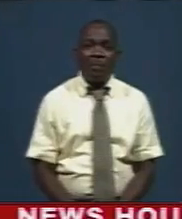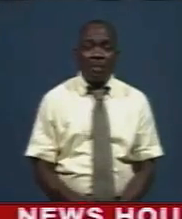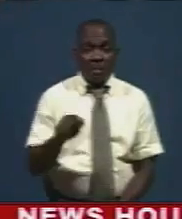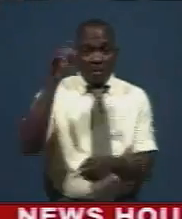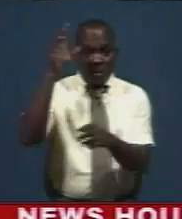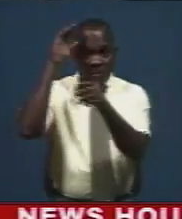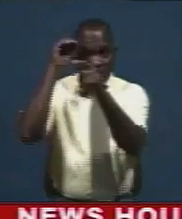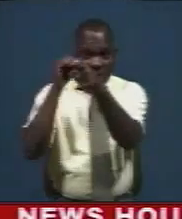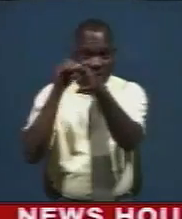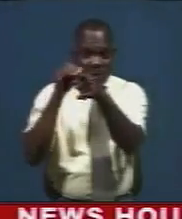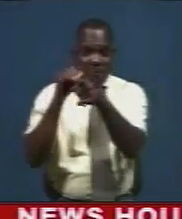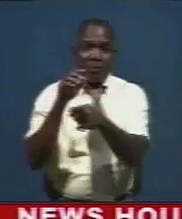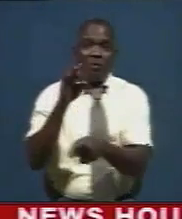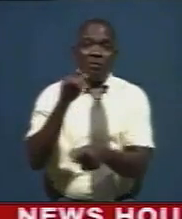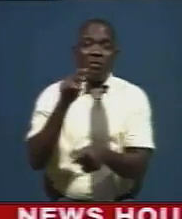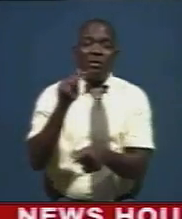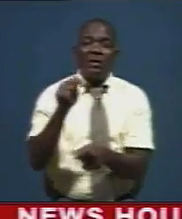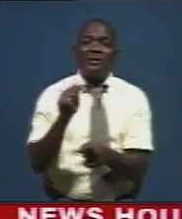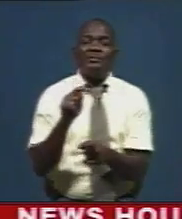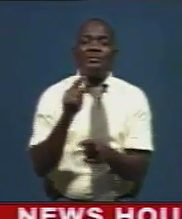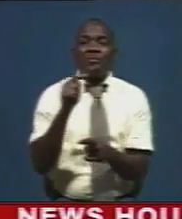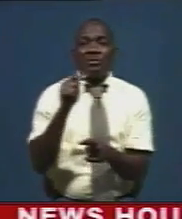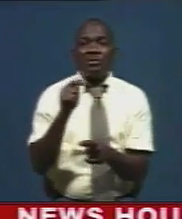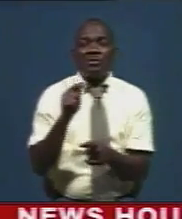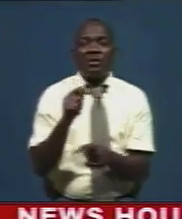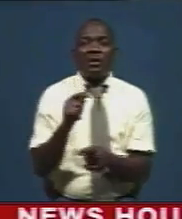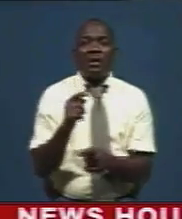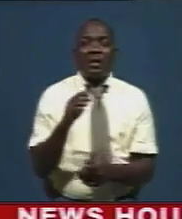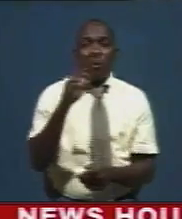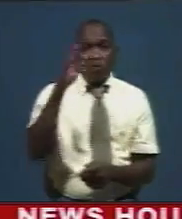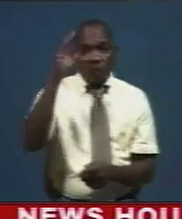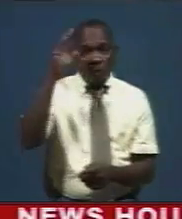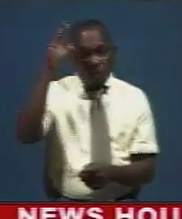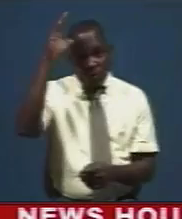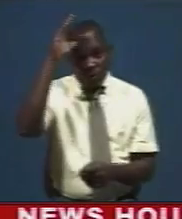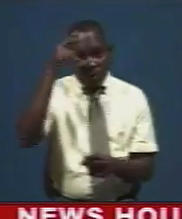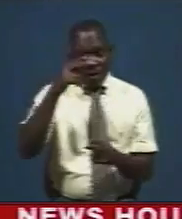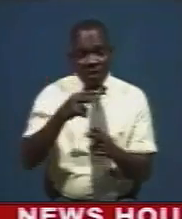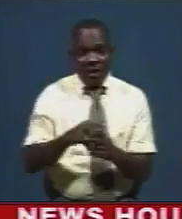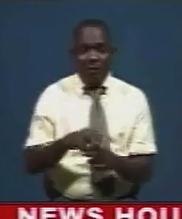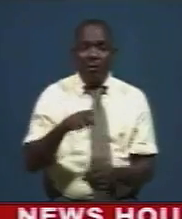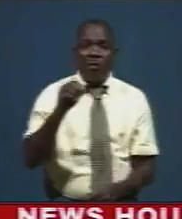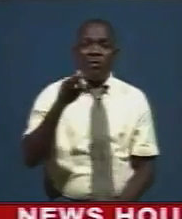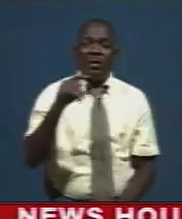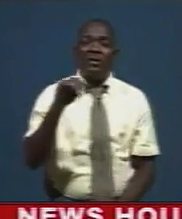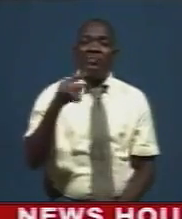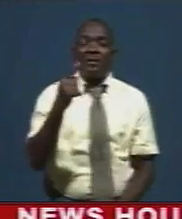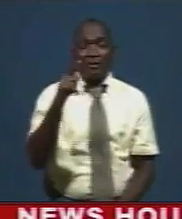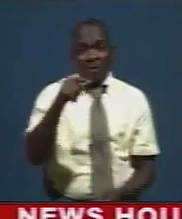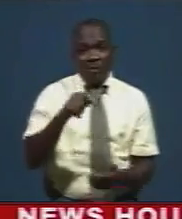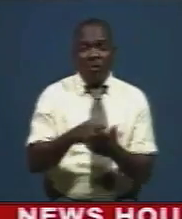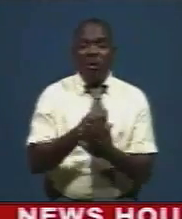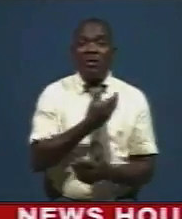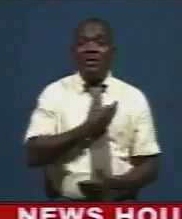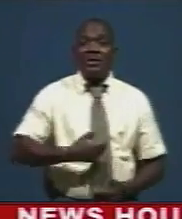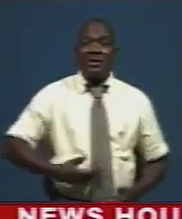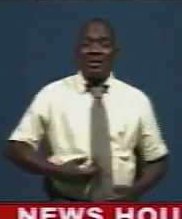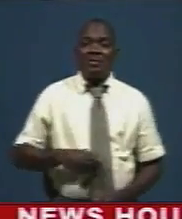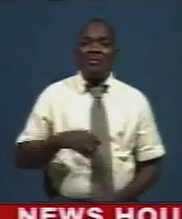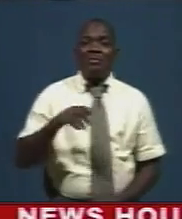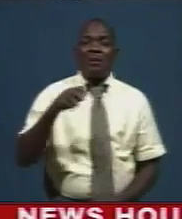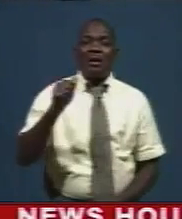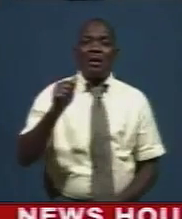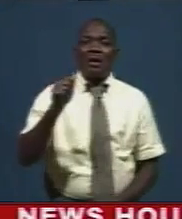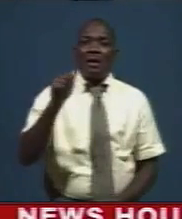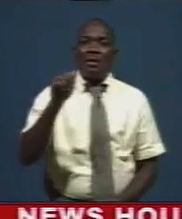Nana William Ofori Atta was the son of Nana Se Ofori Atta I, who was the Omahini of